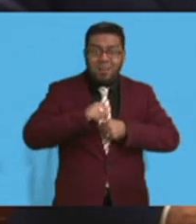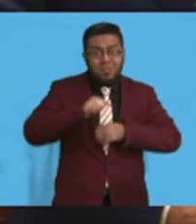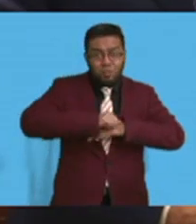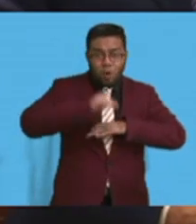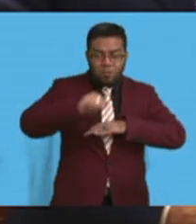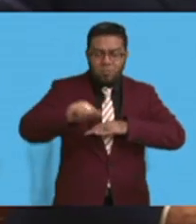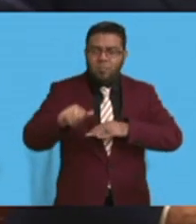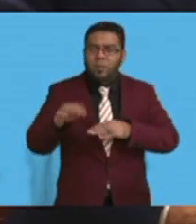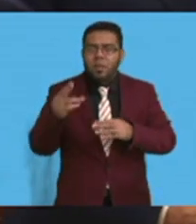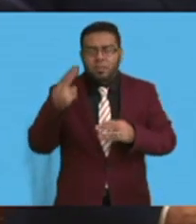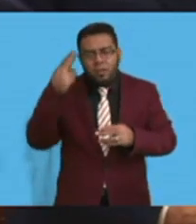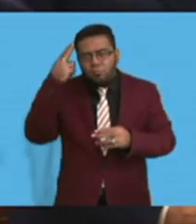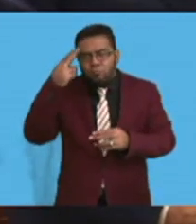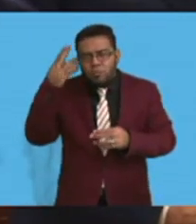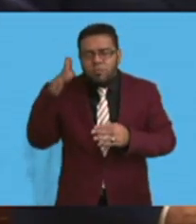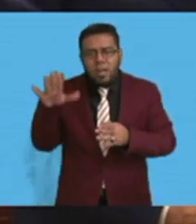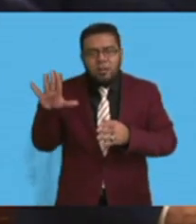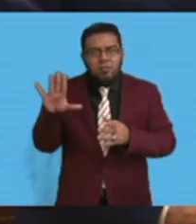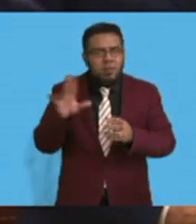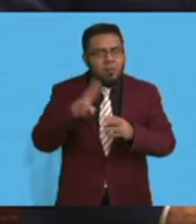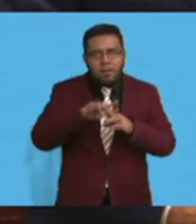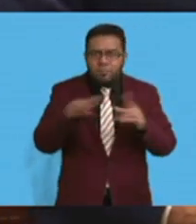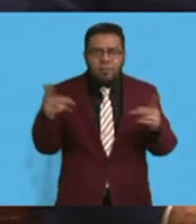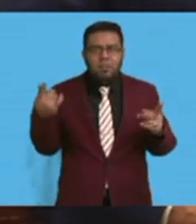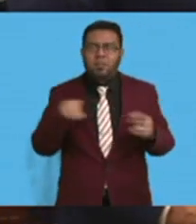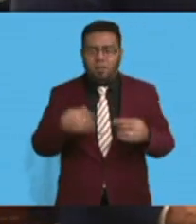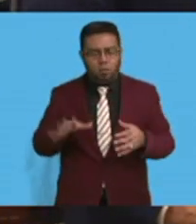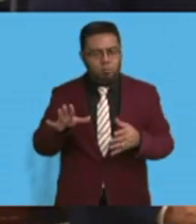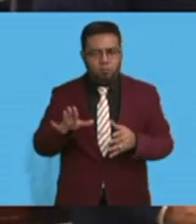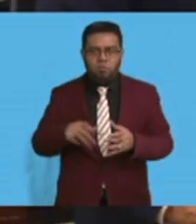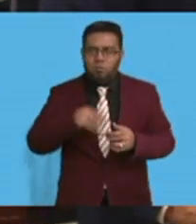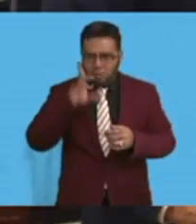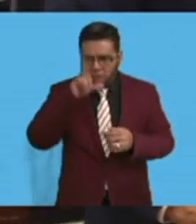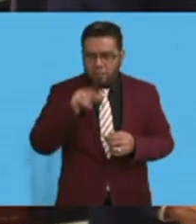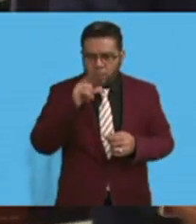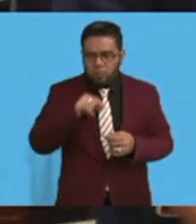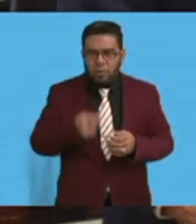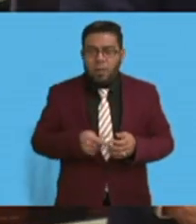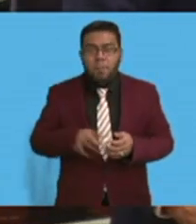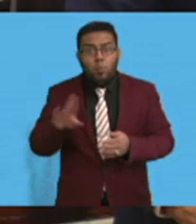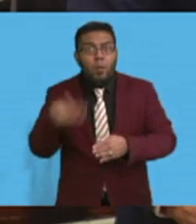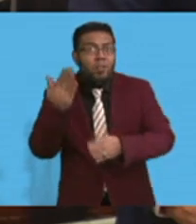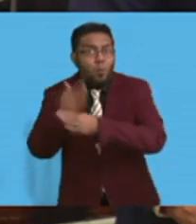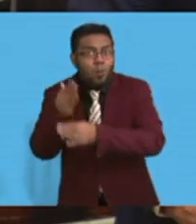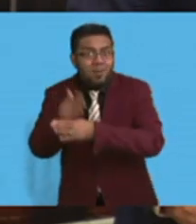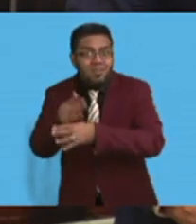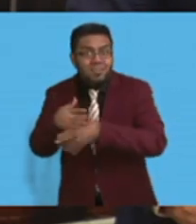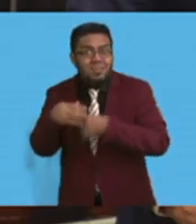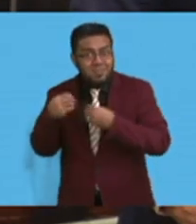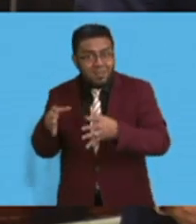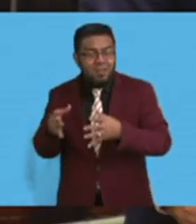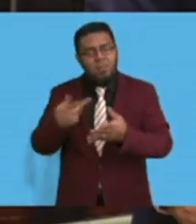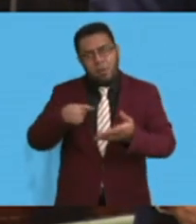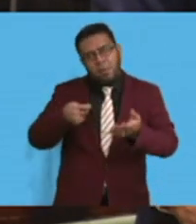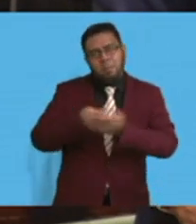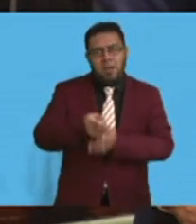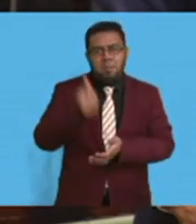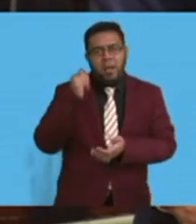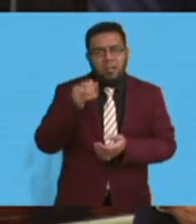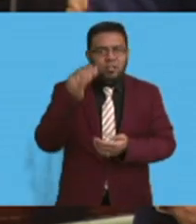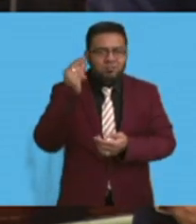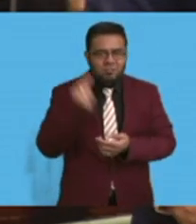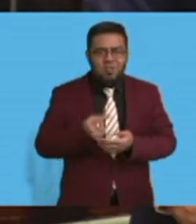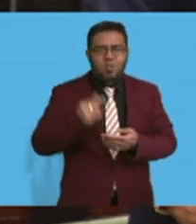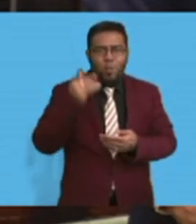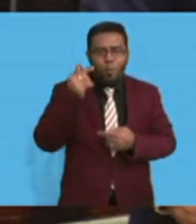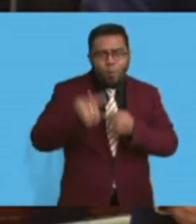the dreams and ambitions of the next year of students who aspire to tertiary education. Because we are such a young nation, our young people deserve to realize